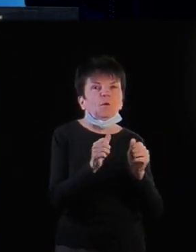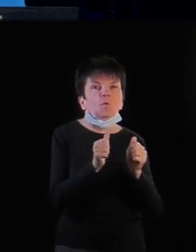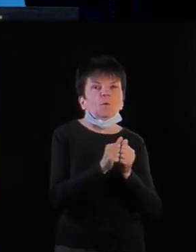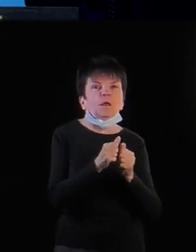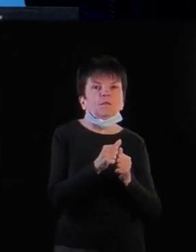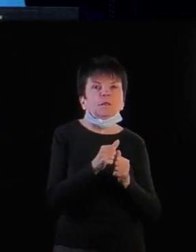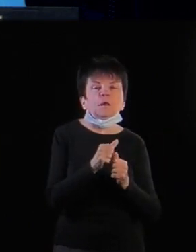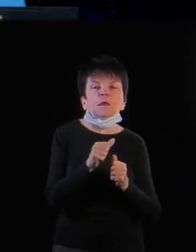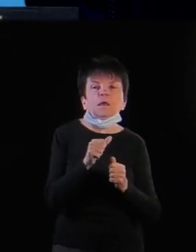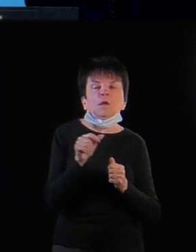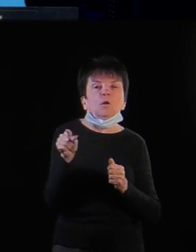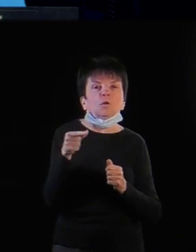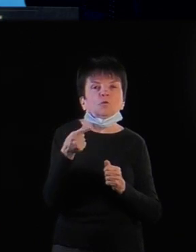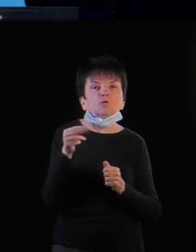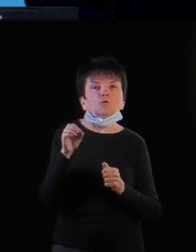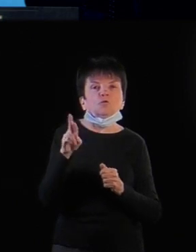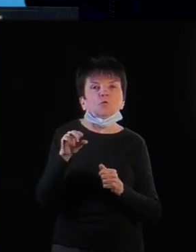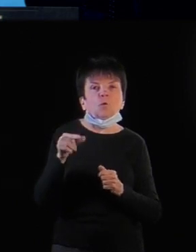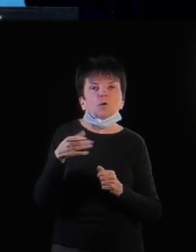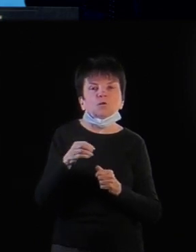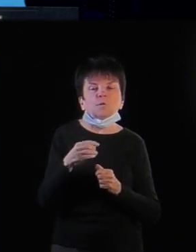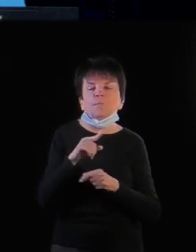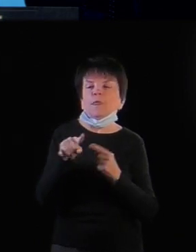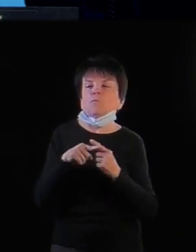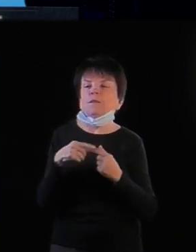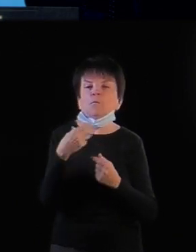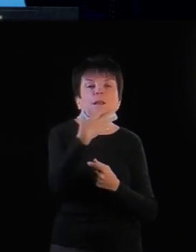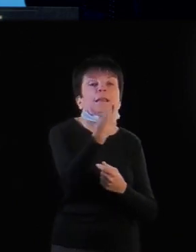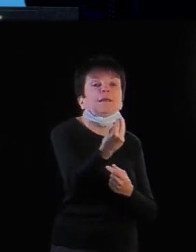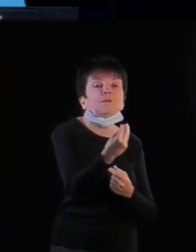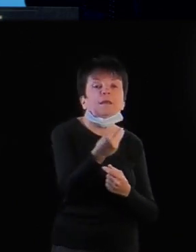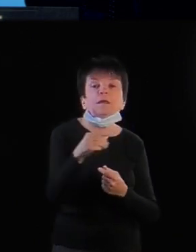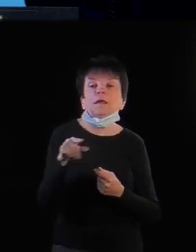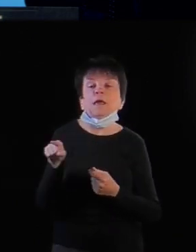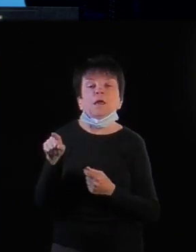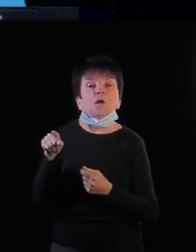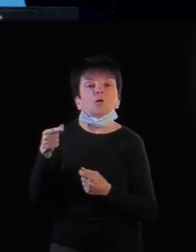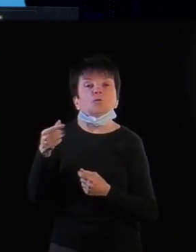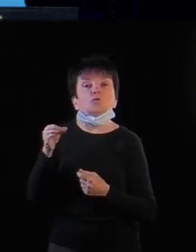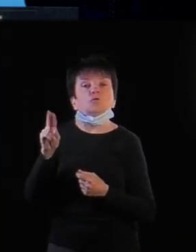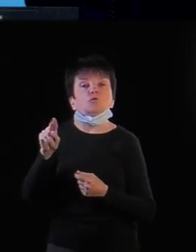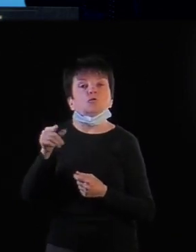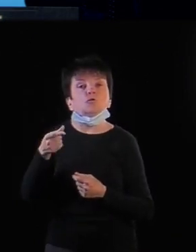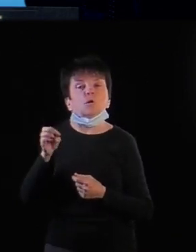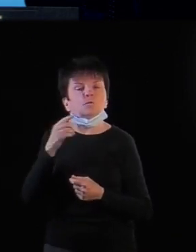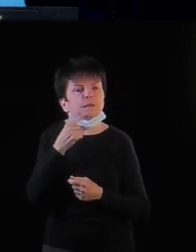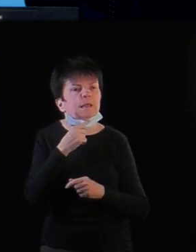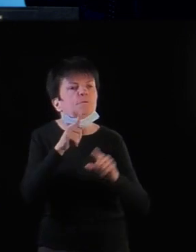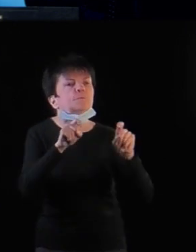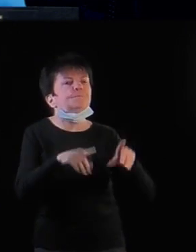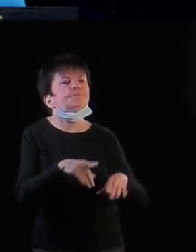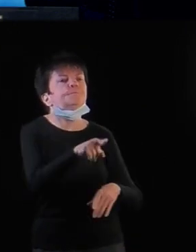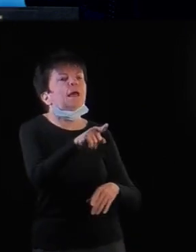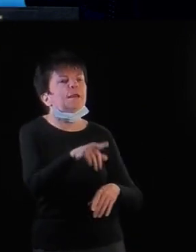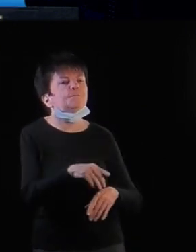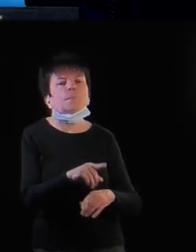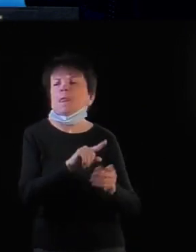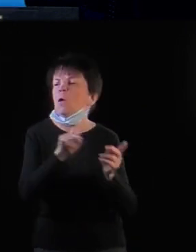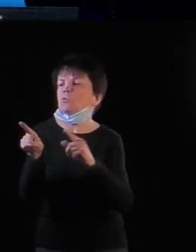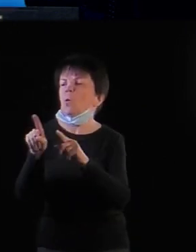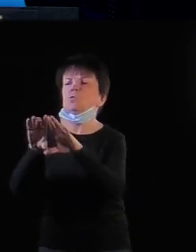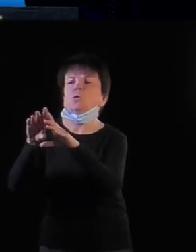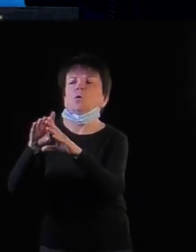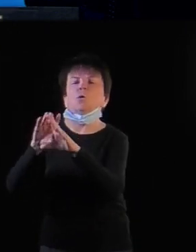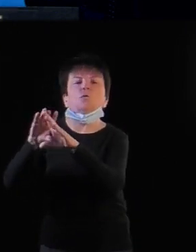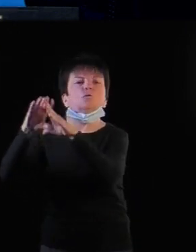while they were leaving his office, Shultz would test them. He would say to them, go over to the